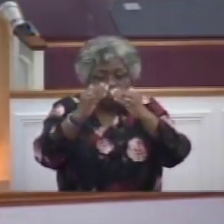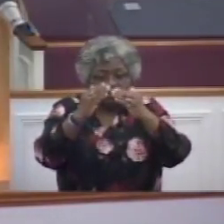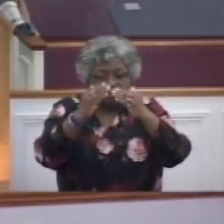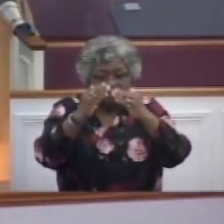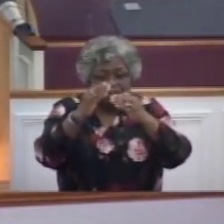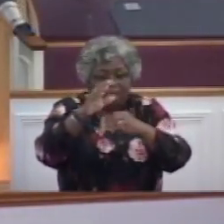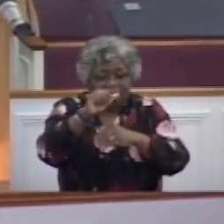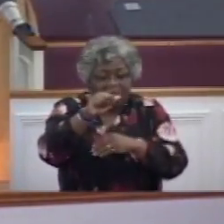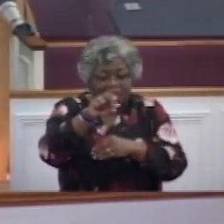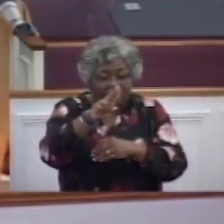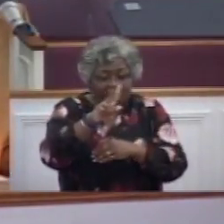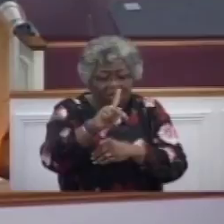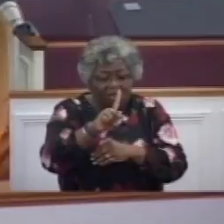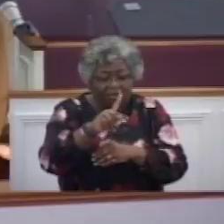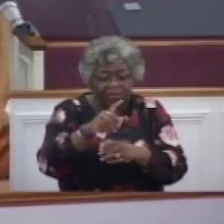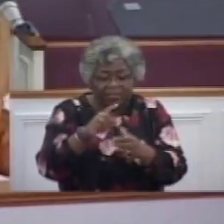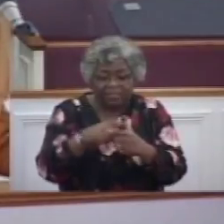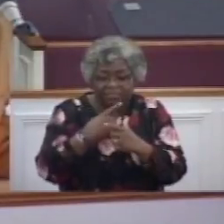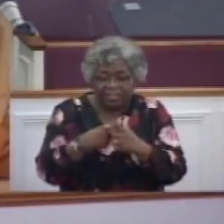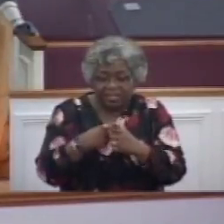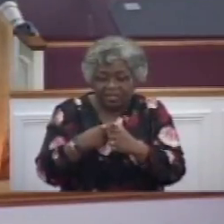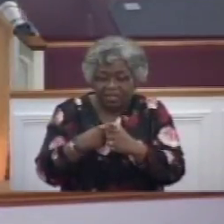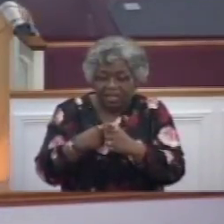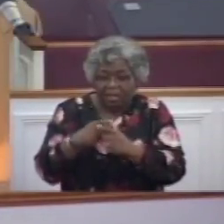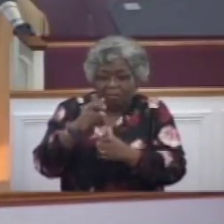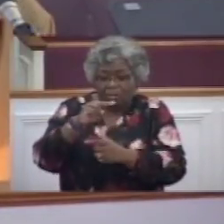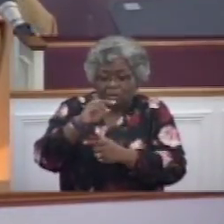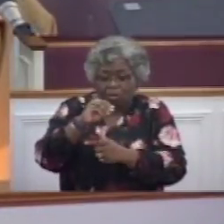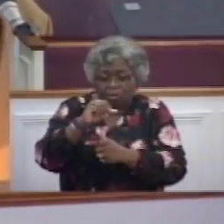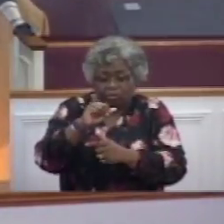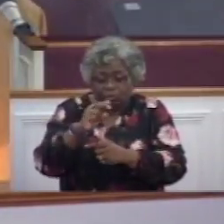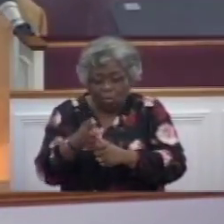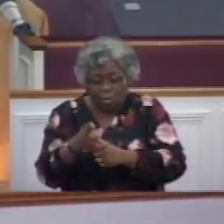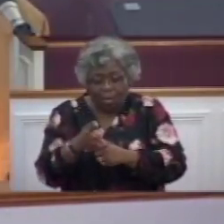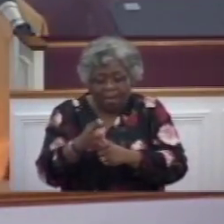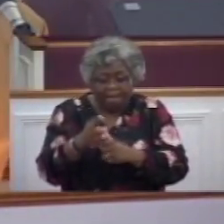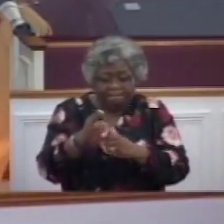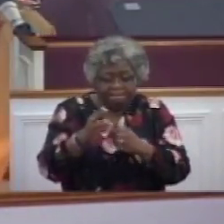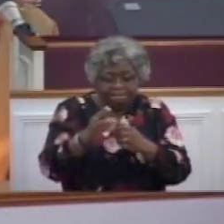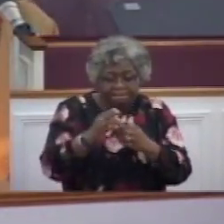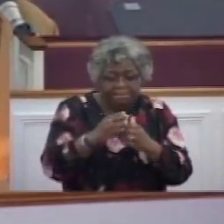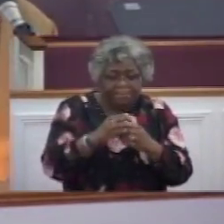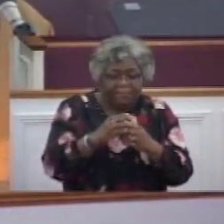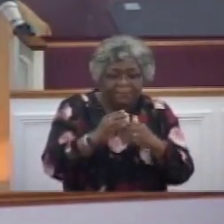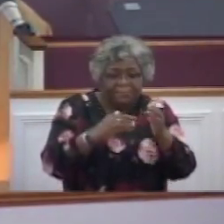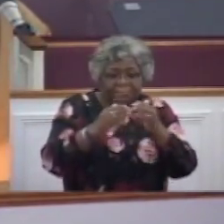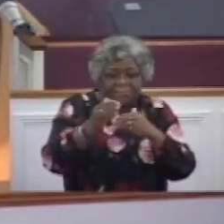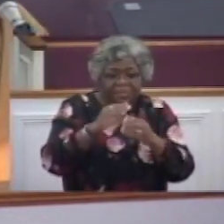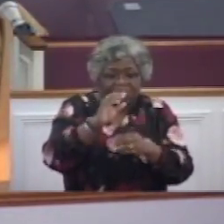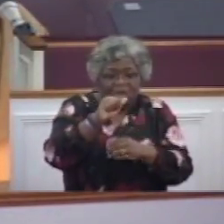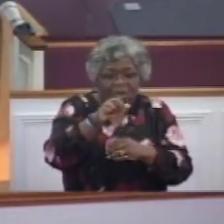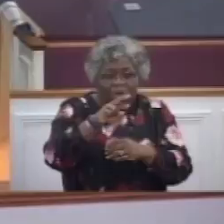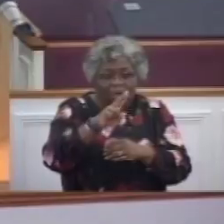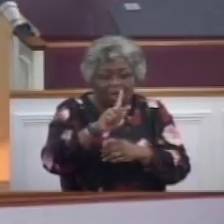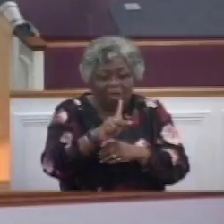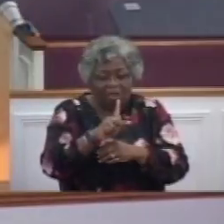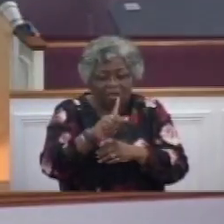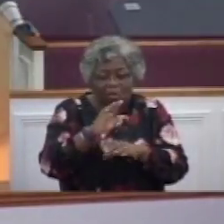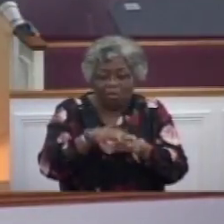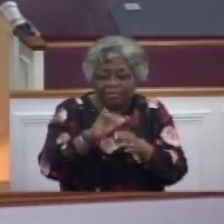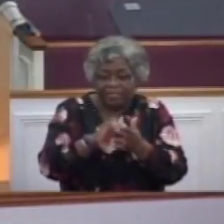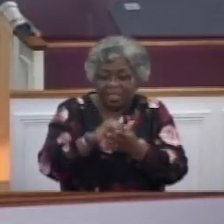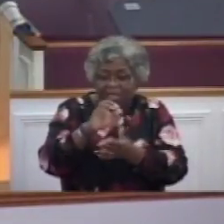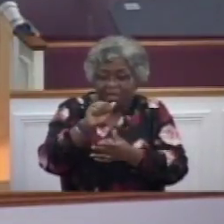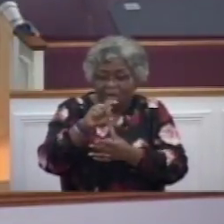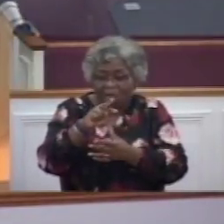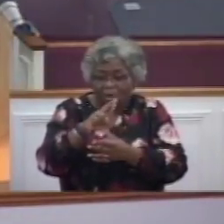me? It was then that Noah built an ark. Noah was on that ark